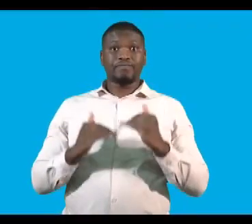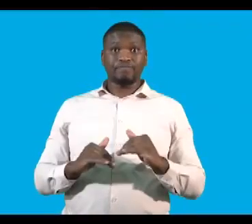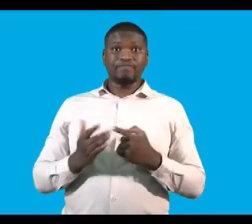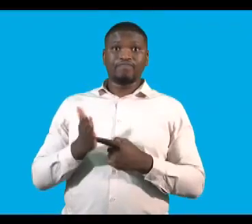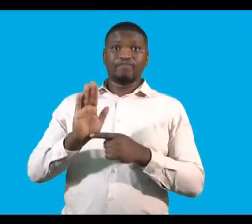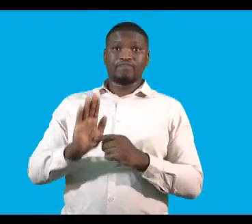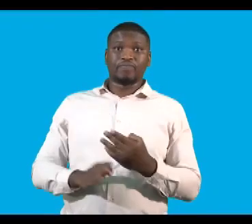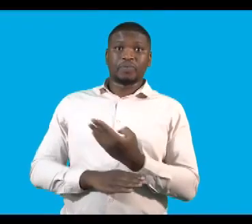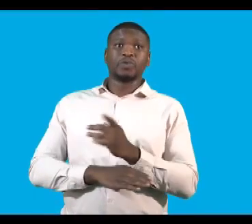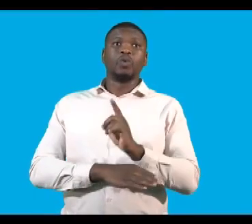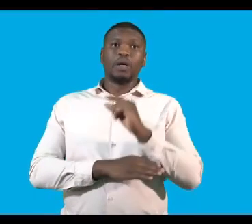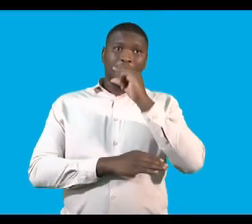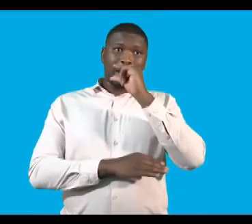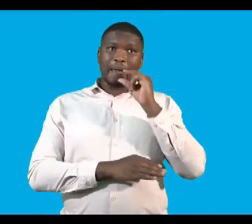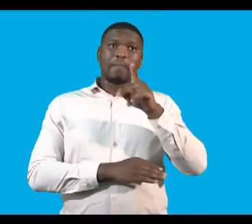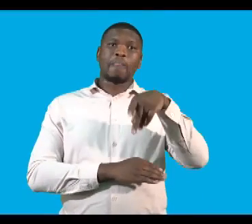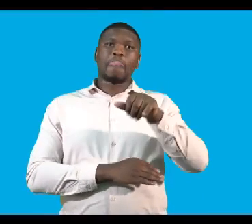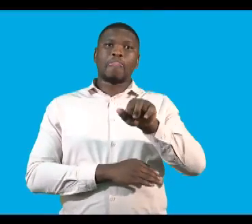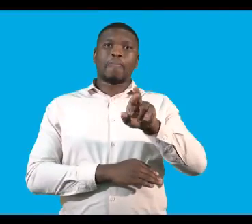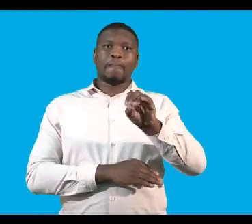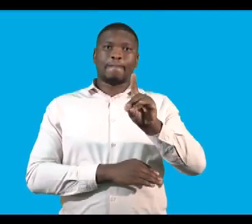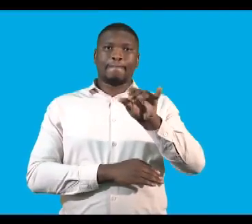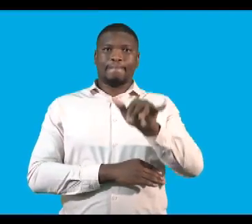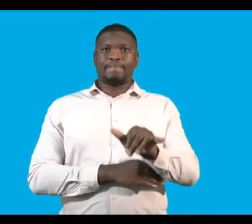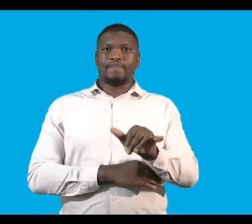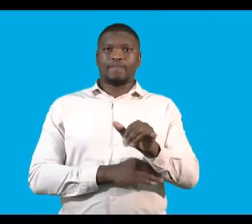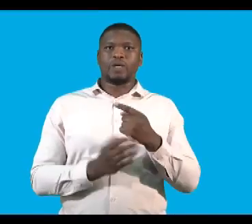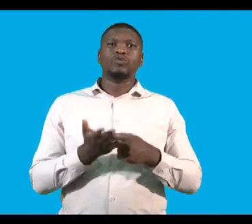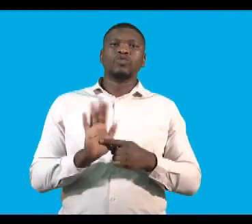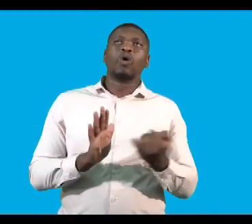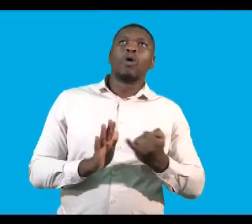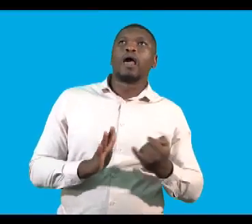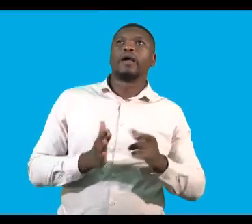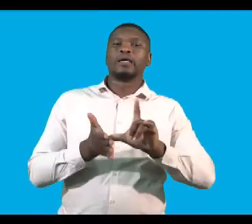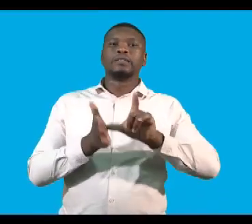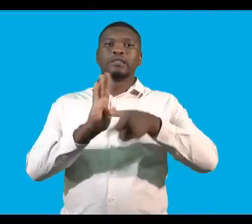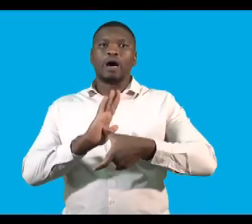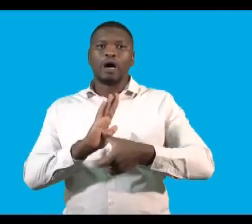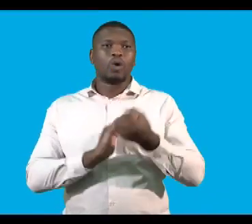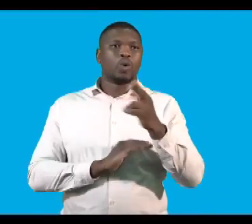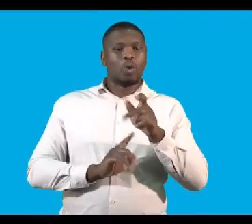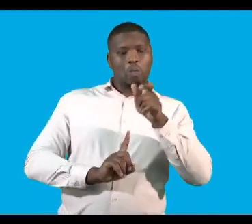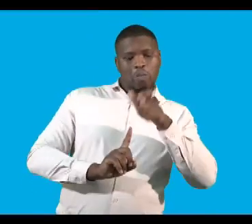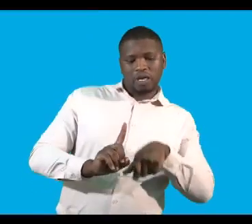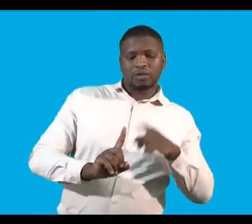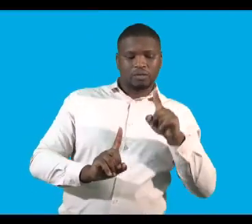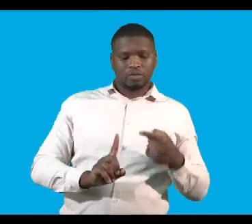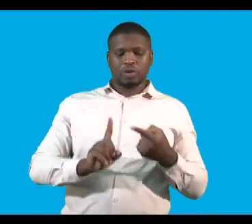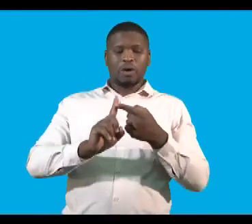The next aspect is parody. A parody is an imitation of style or a person or a genre